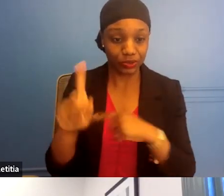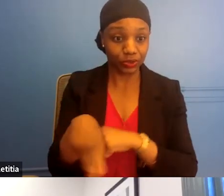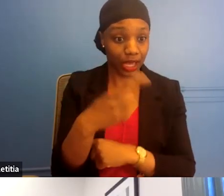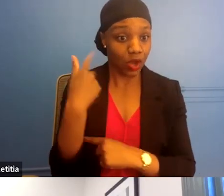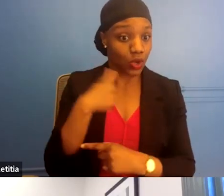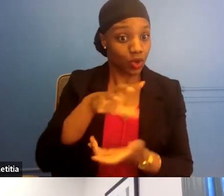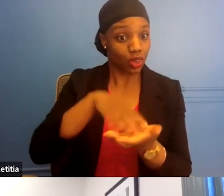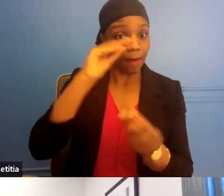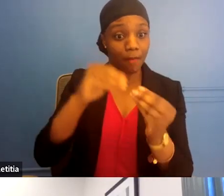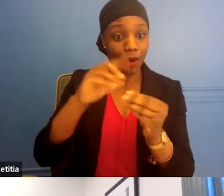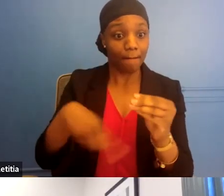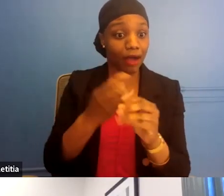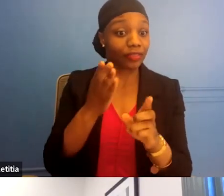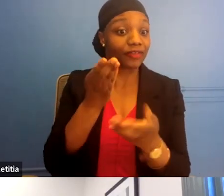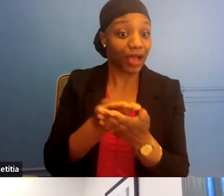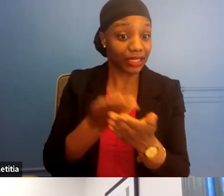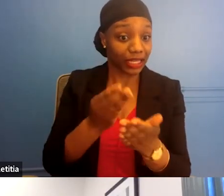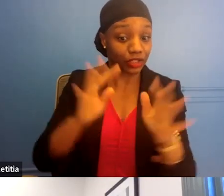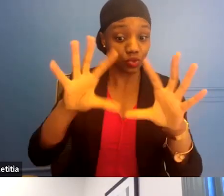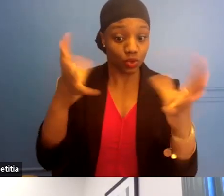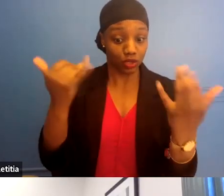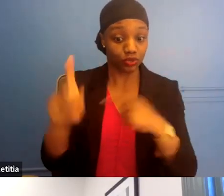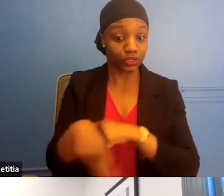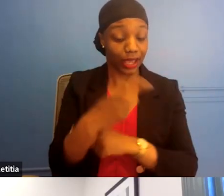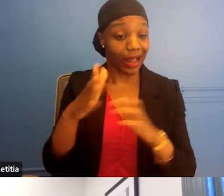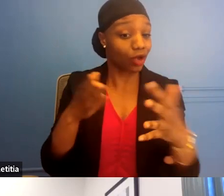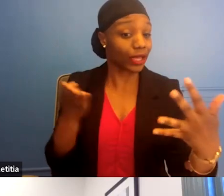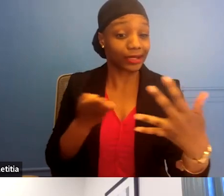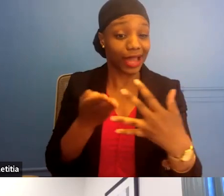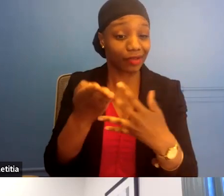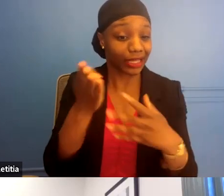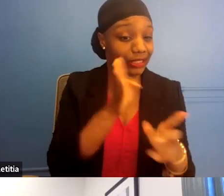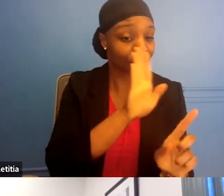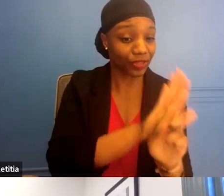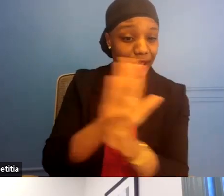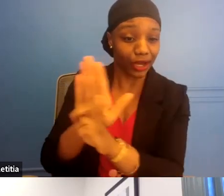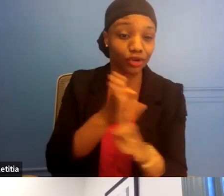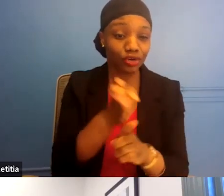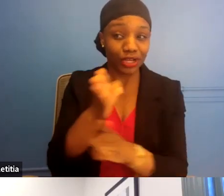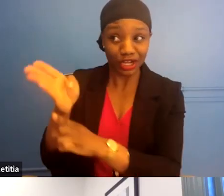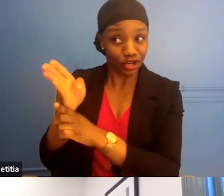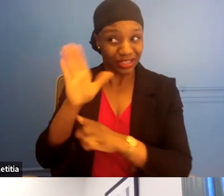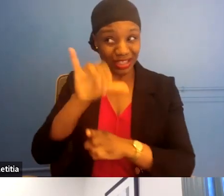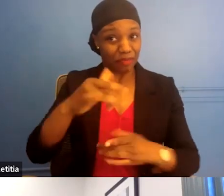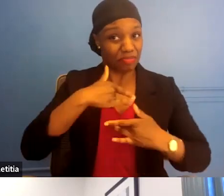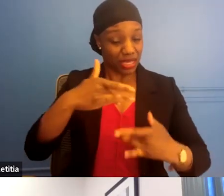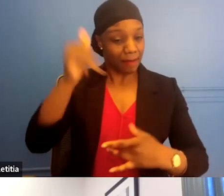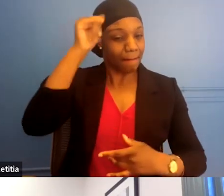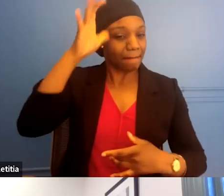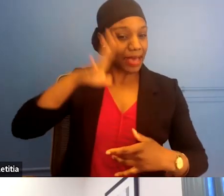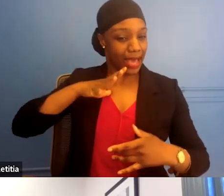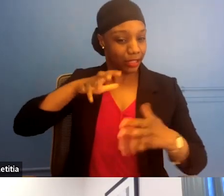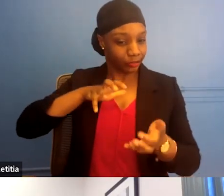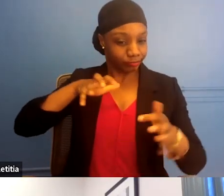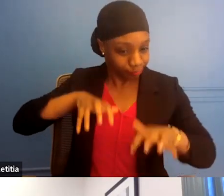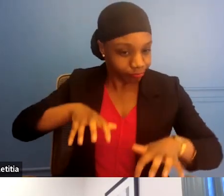of finance today and how they navigated their careers in what has been a male-dominated arena. I'm